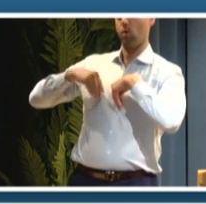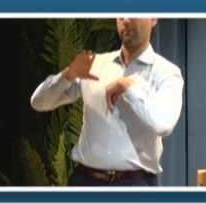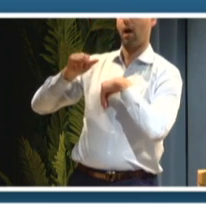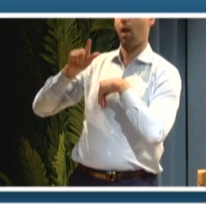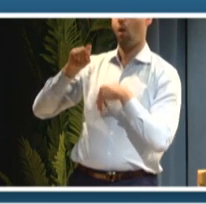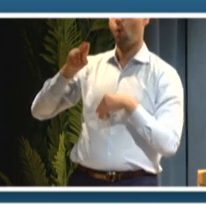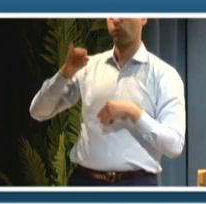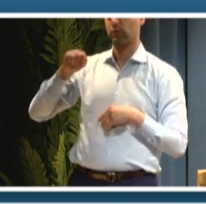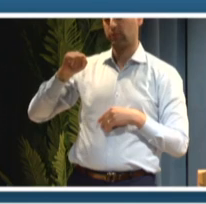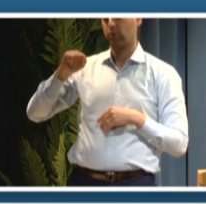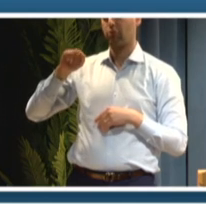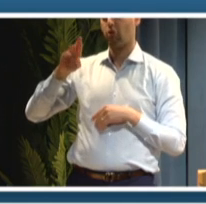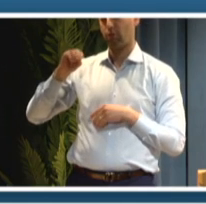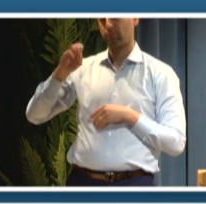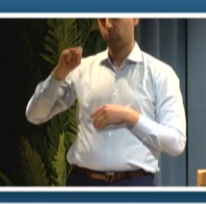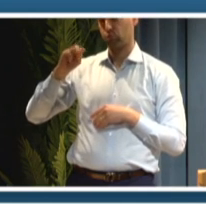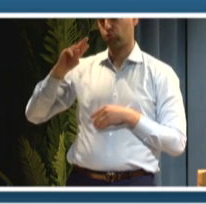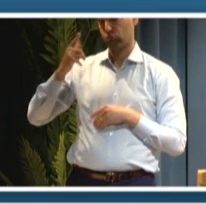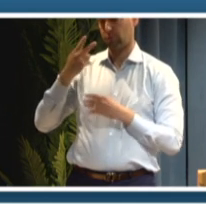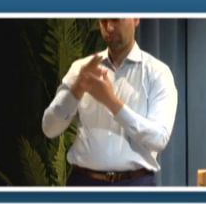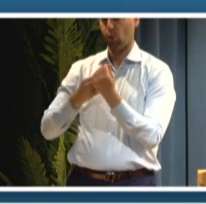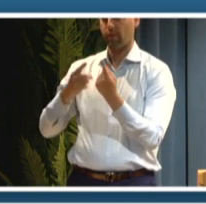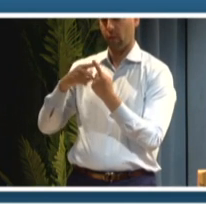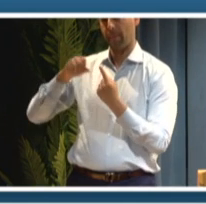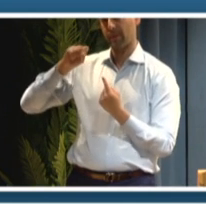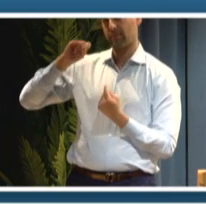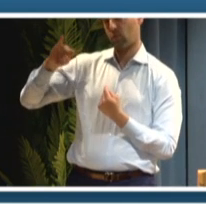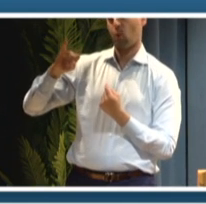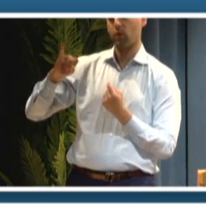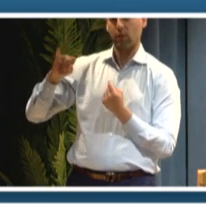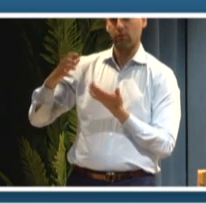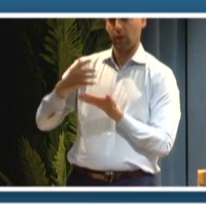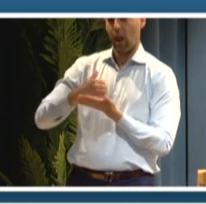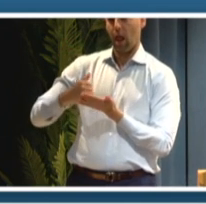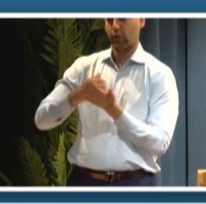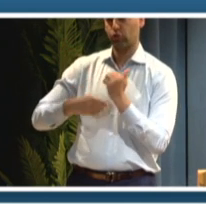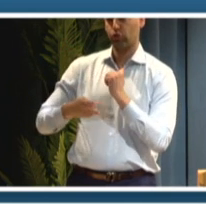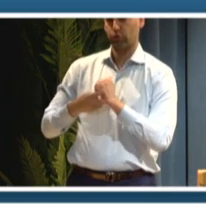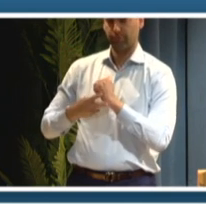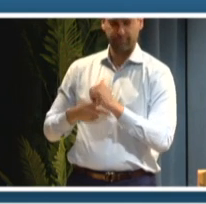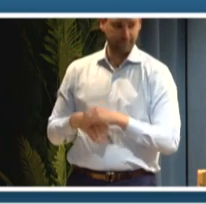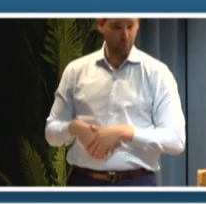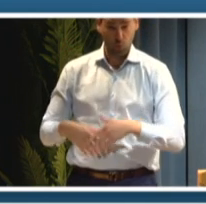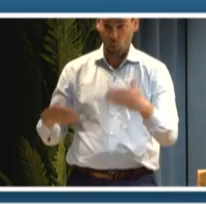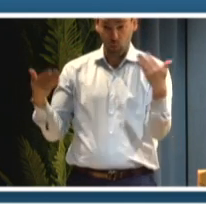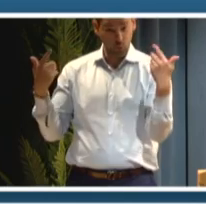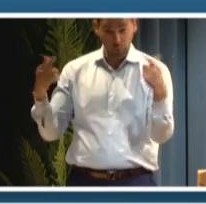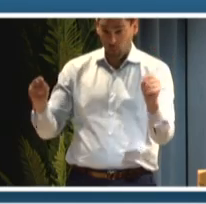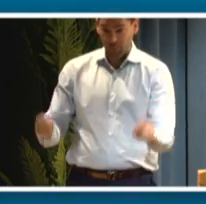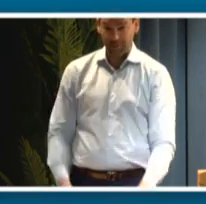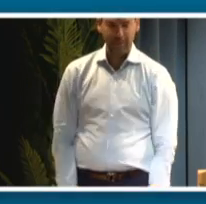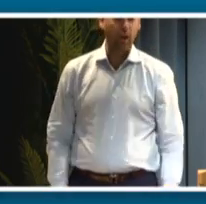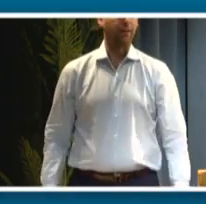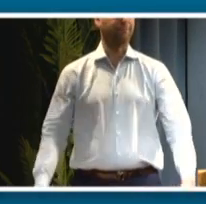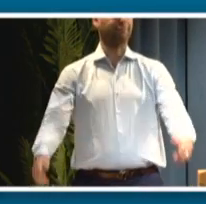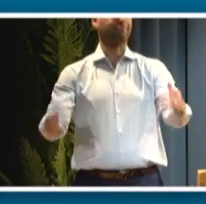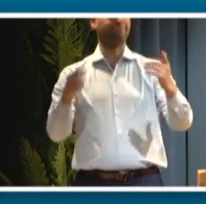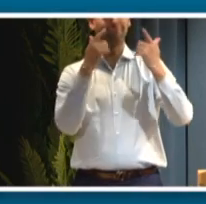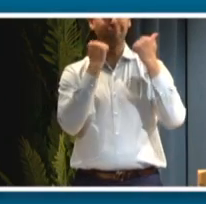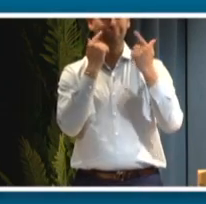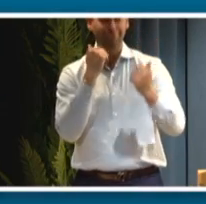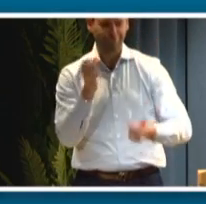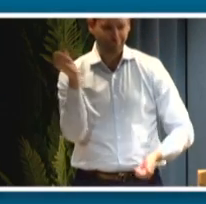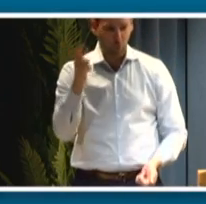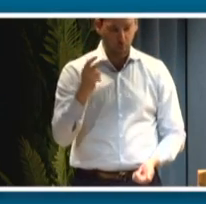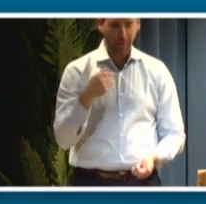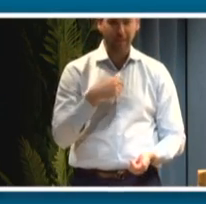From American History. Yeah. So go. Do you want me to go? Yeah. I mean, all right, let's see.